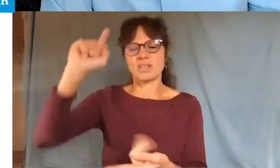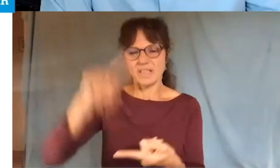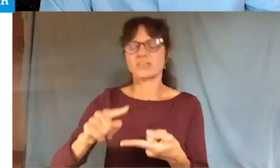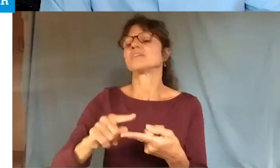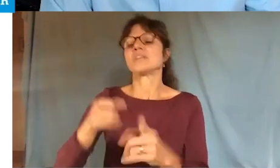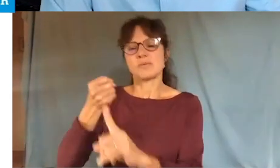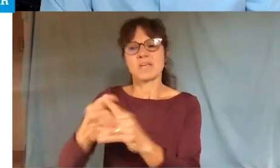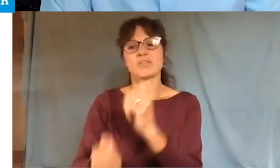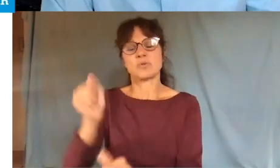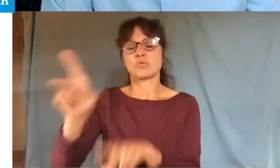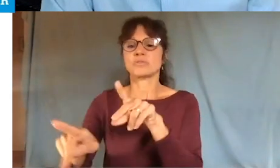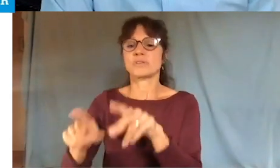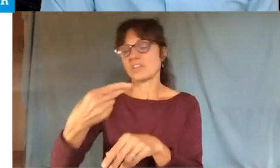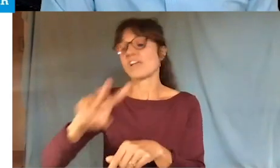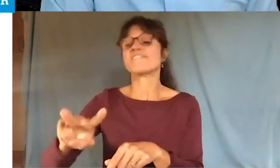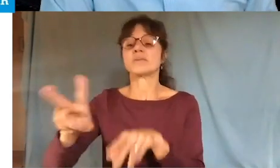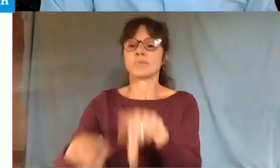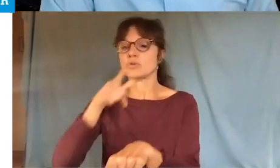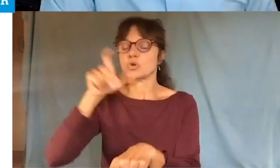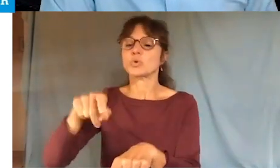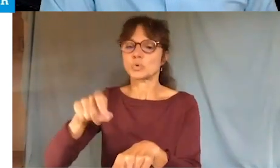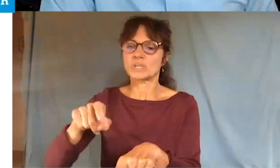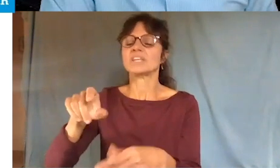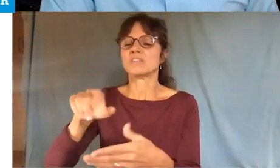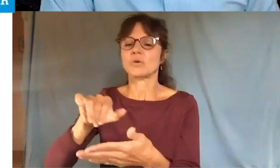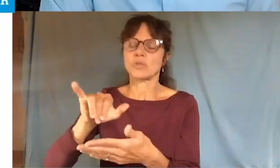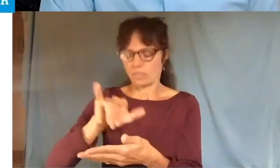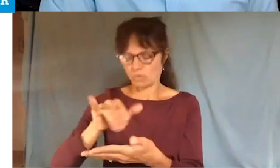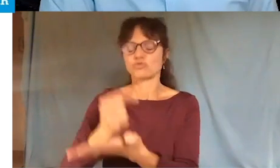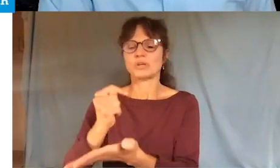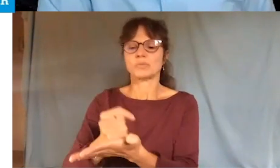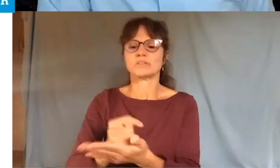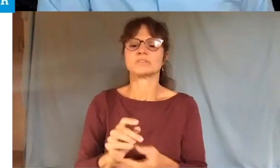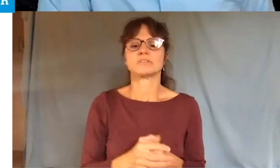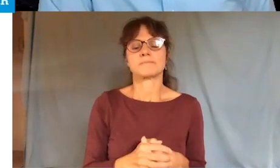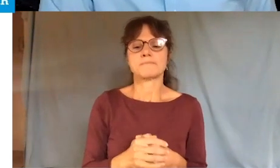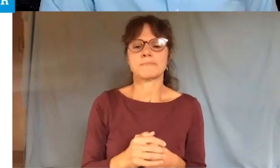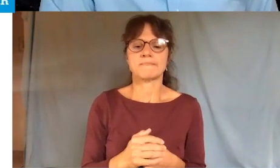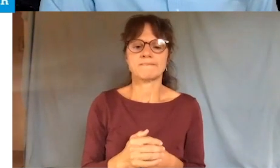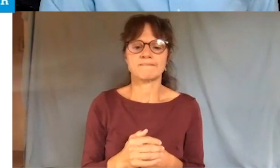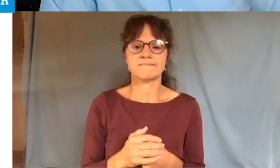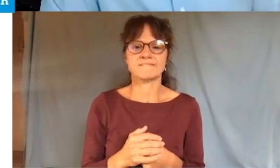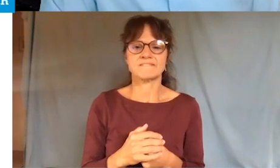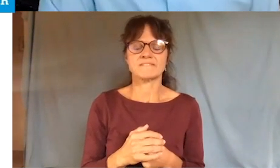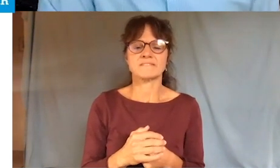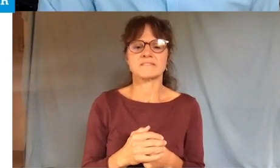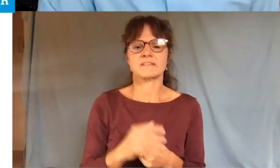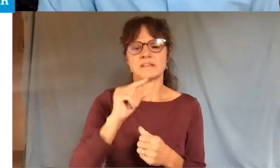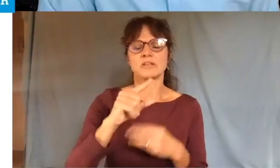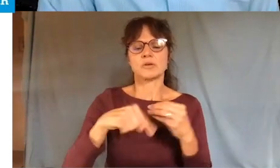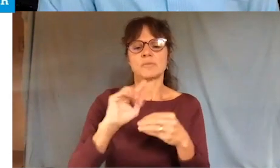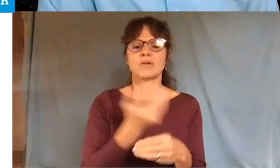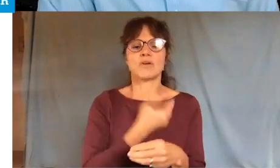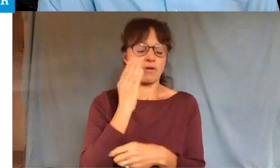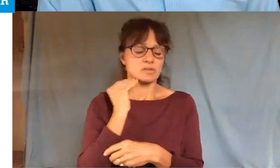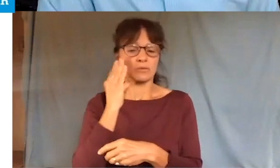need the treatment, particularly for the Ryan White funded services. Next slide, please. So a little bit about our